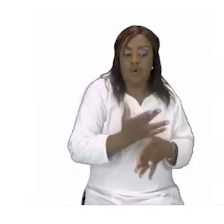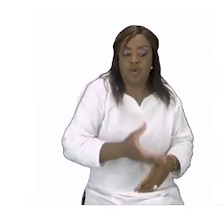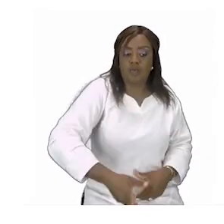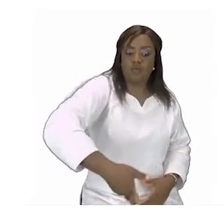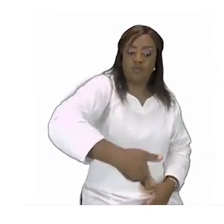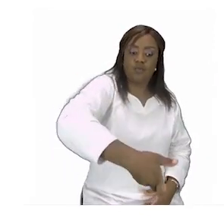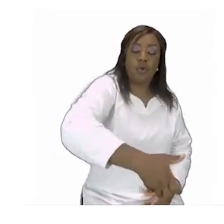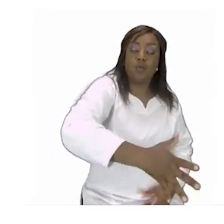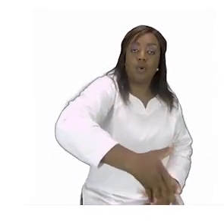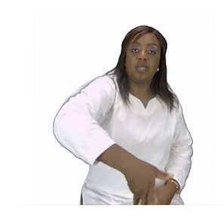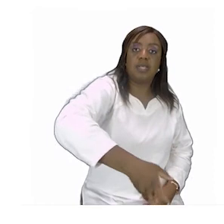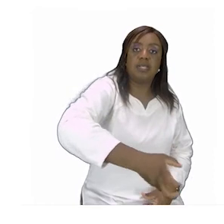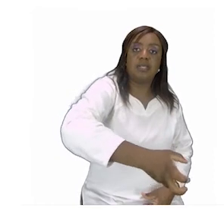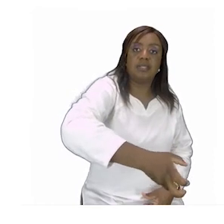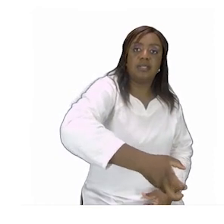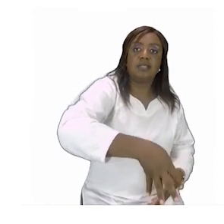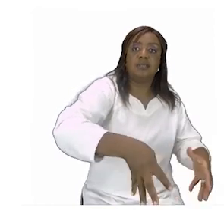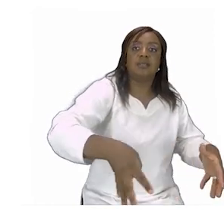word works.